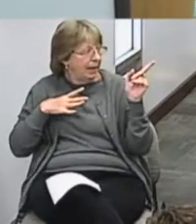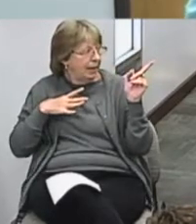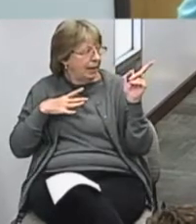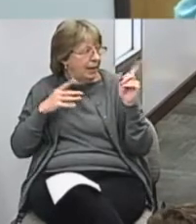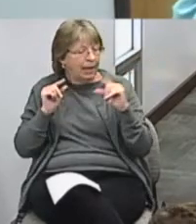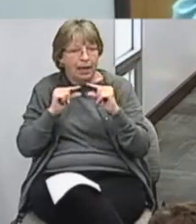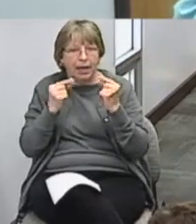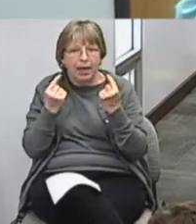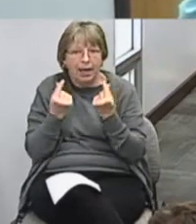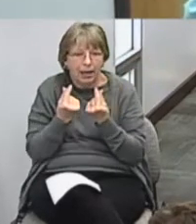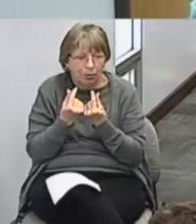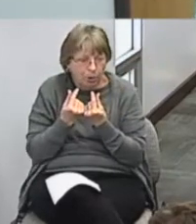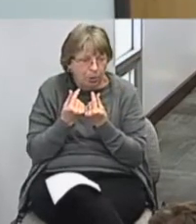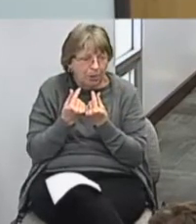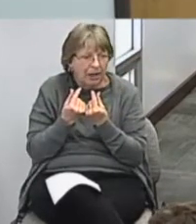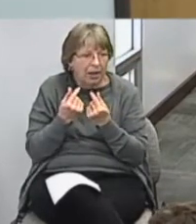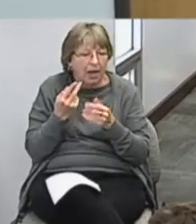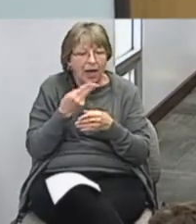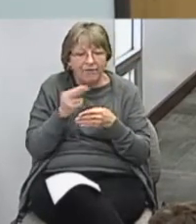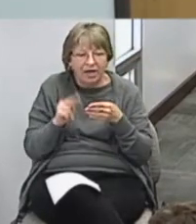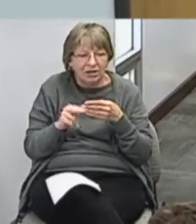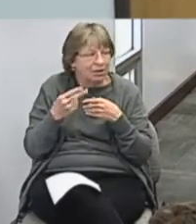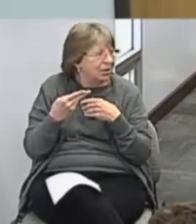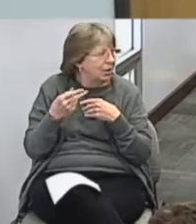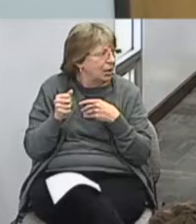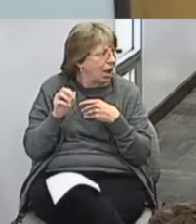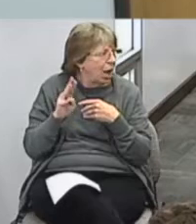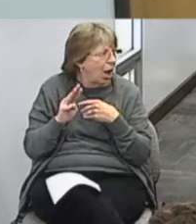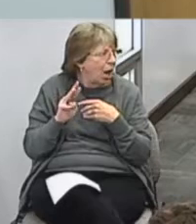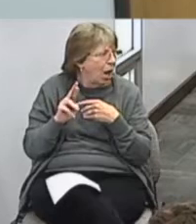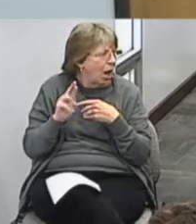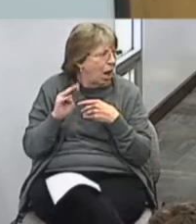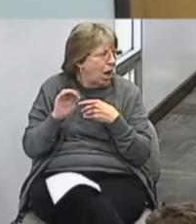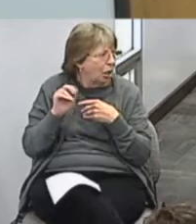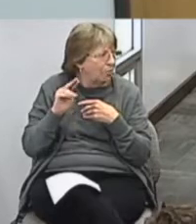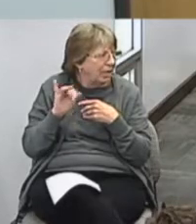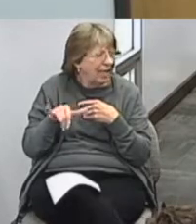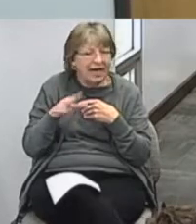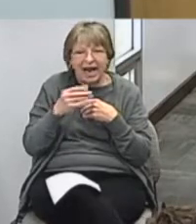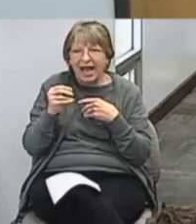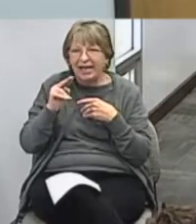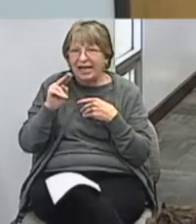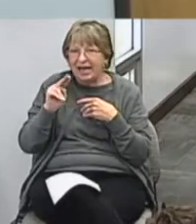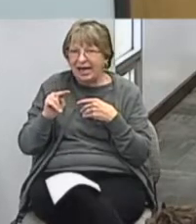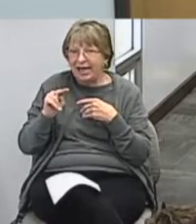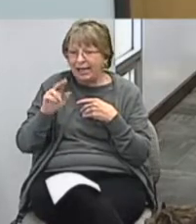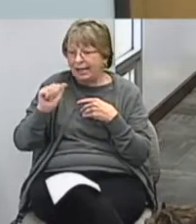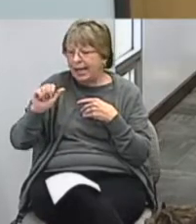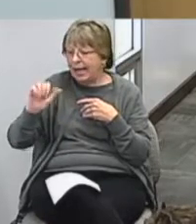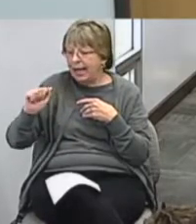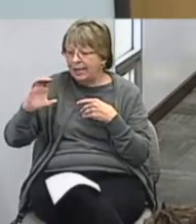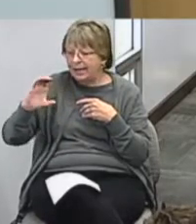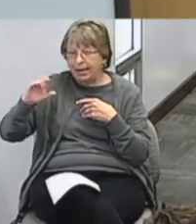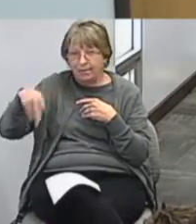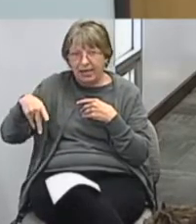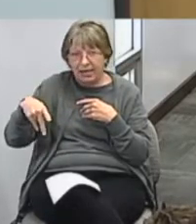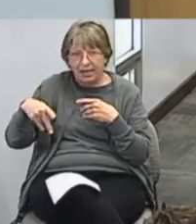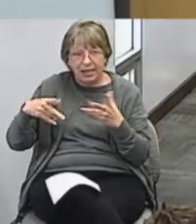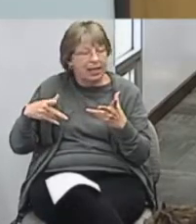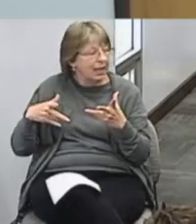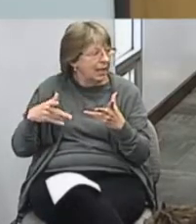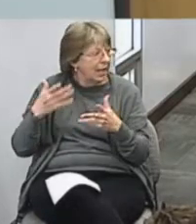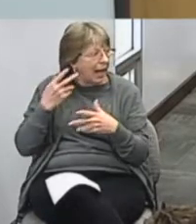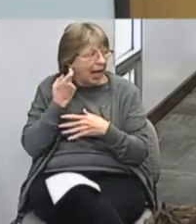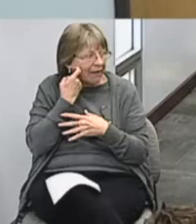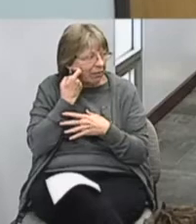of Hutch and Harmony and the NAACP, Mr. Darrell Pope, have been talking